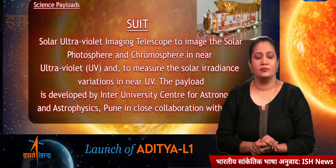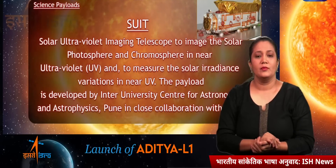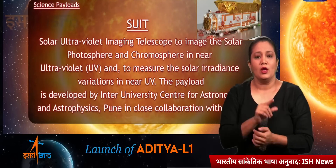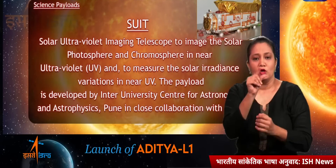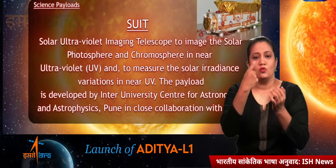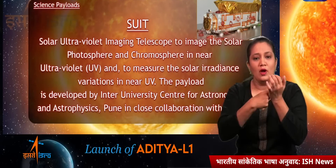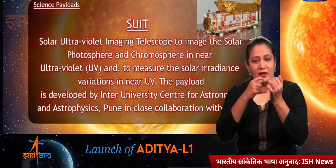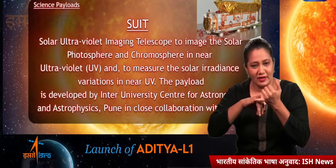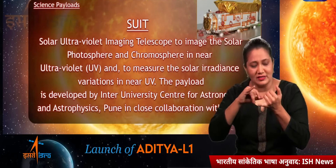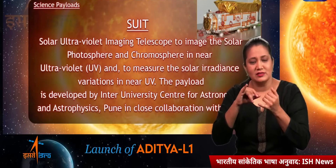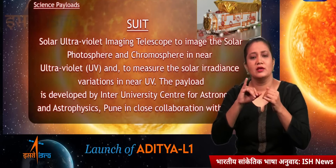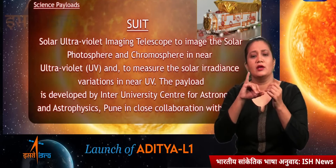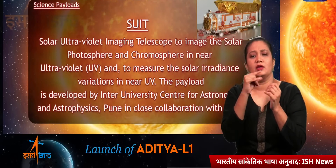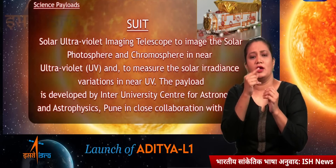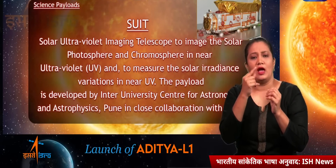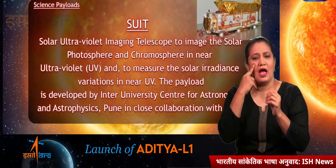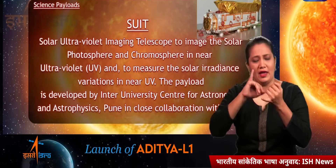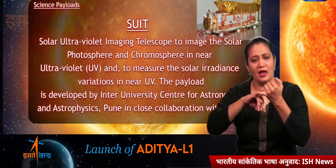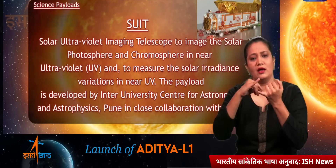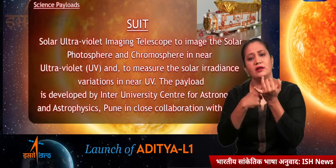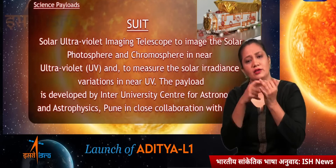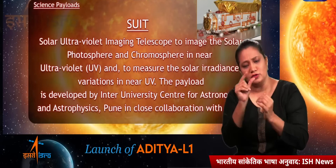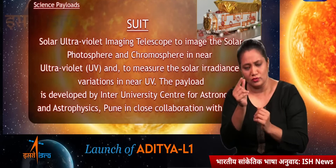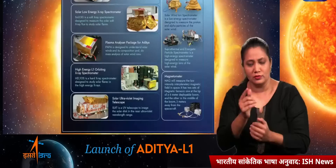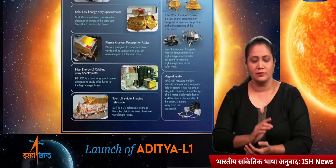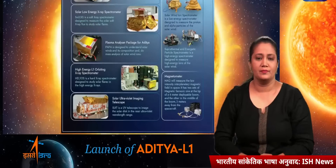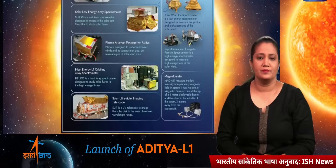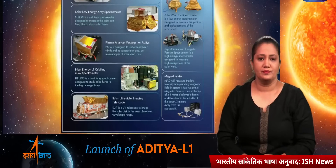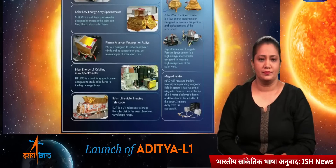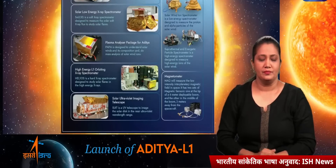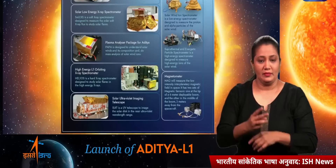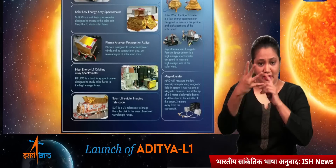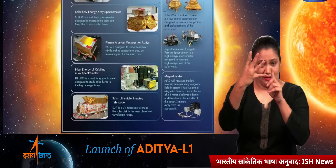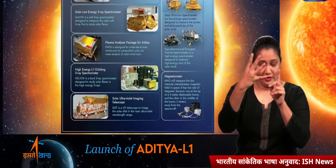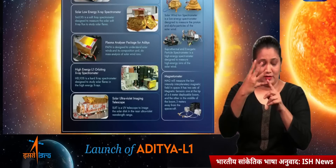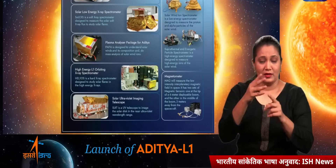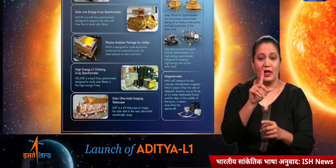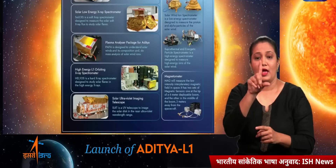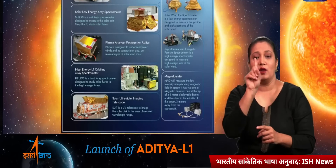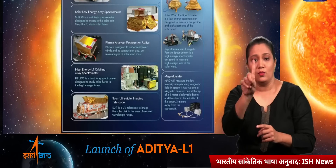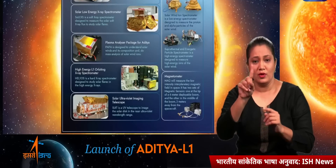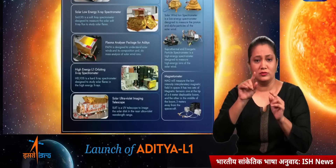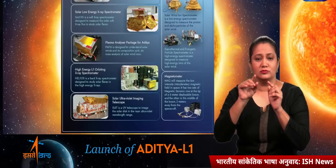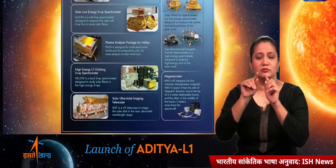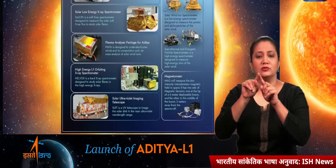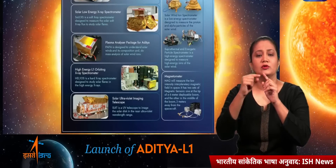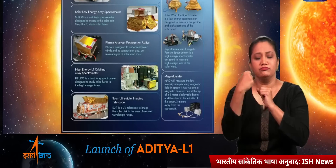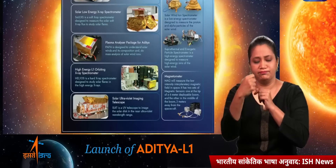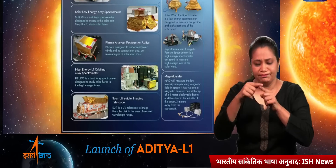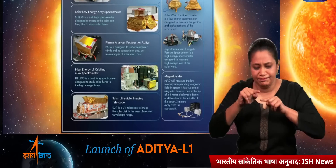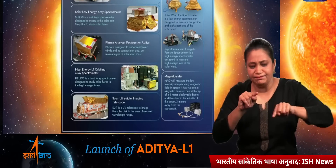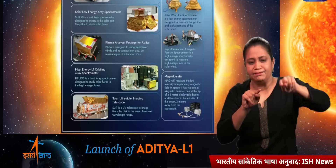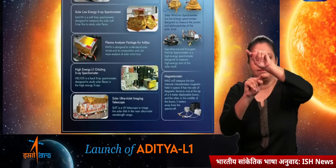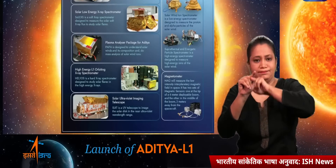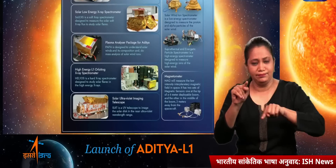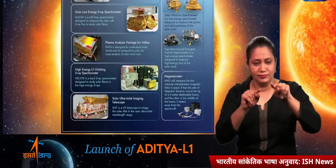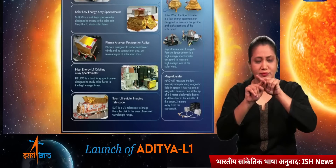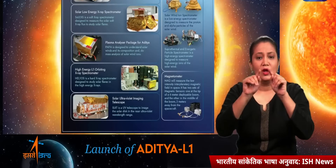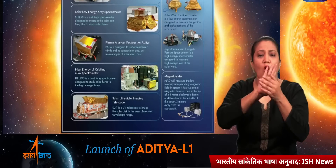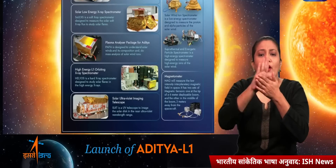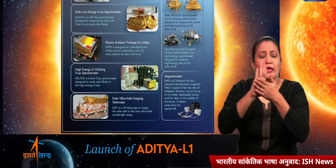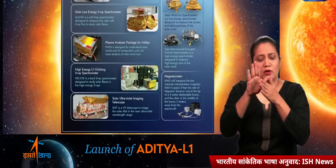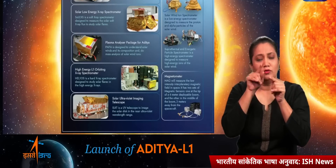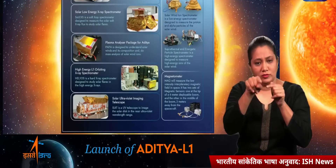and IISU. The fourth payload is High Energy L1 Orbiting X-ray Spectrometer or